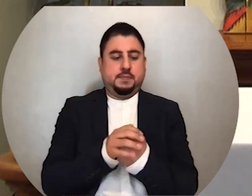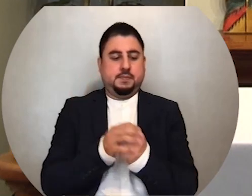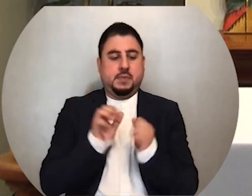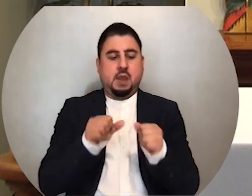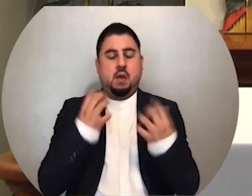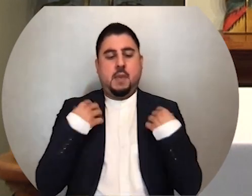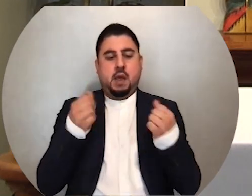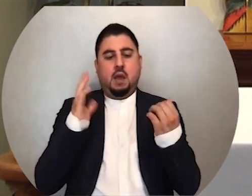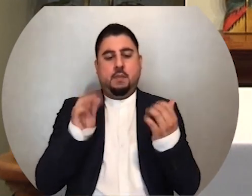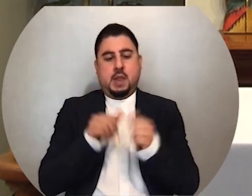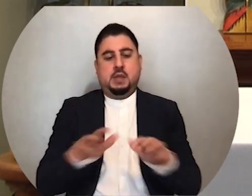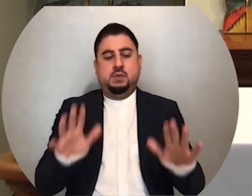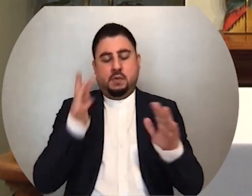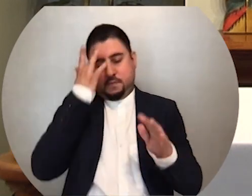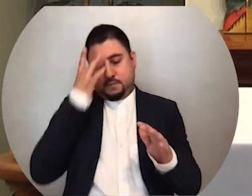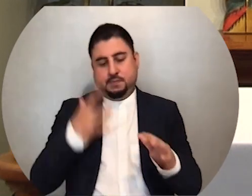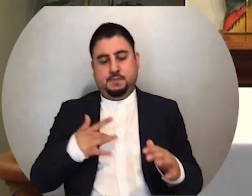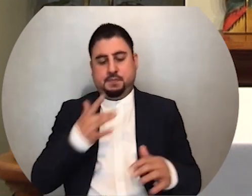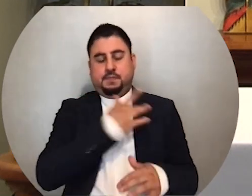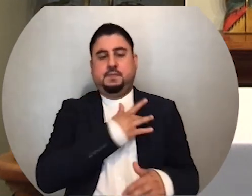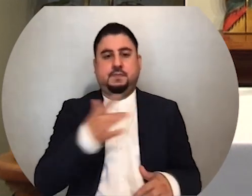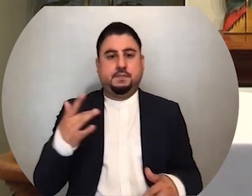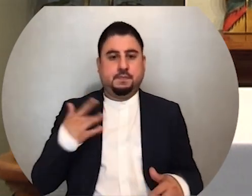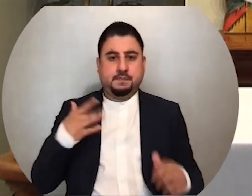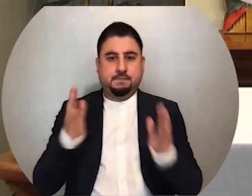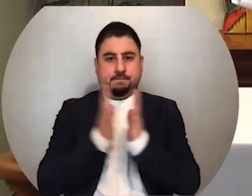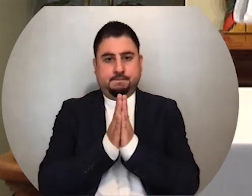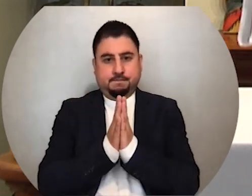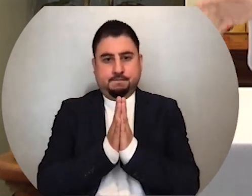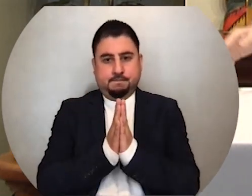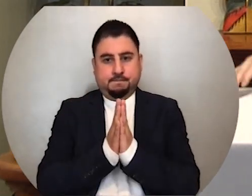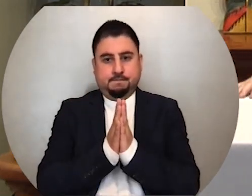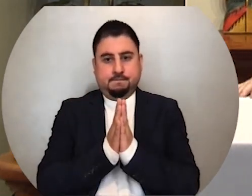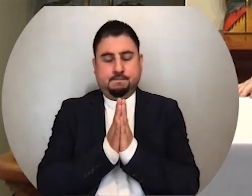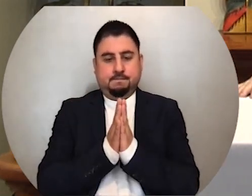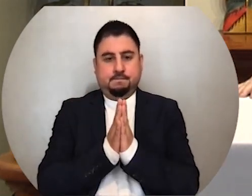spirit. And may Almighty God bless you, the Father and the Son and the Holy Spirit.